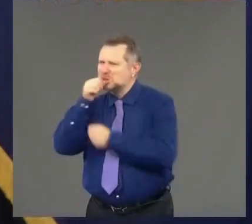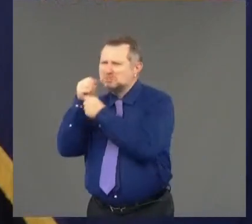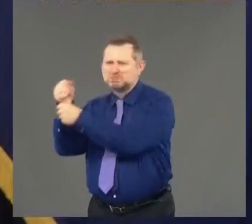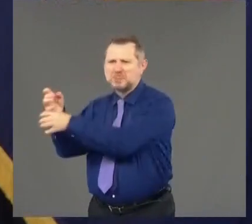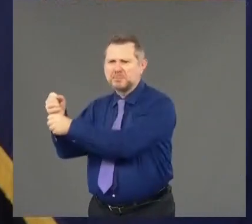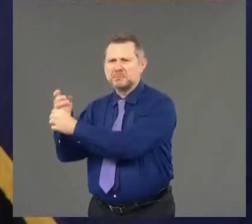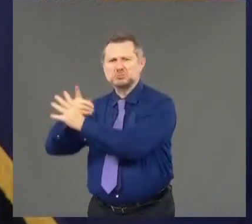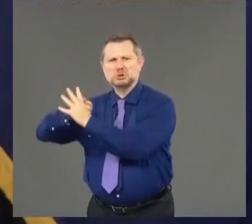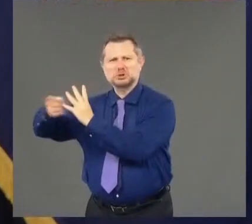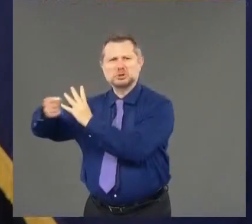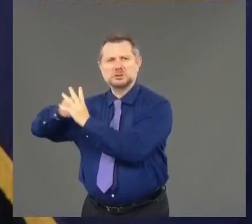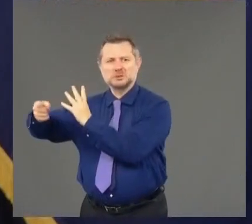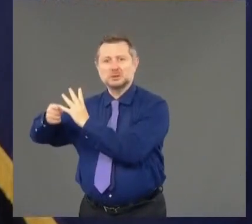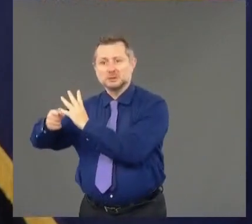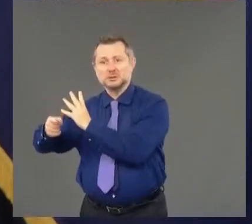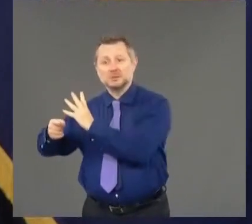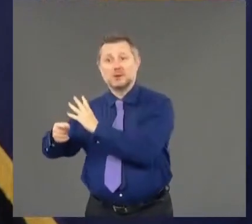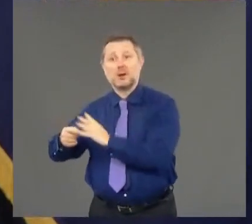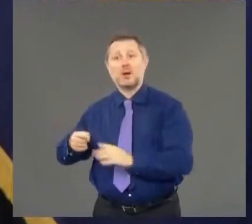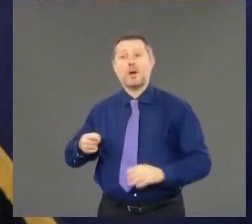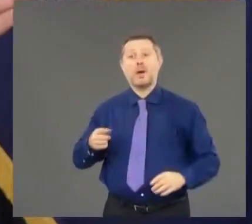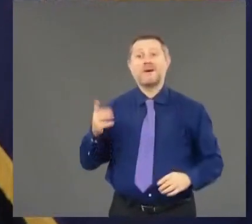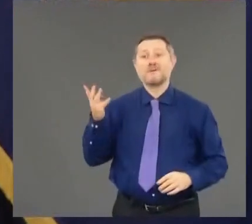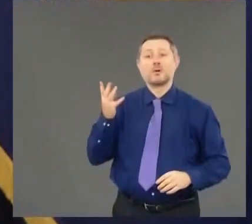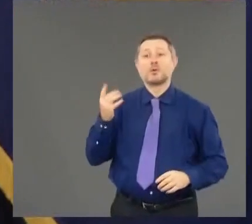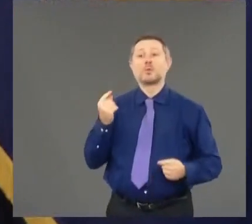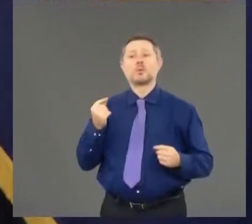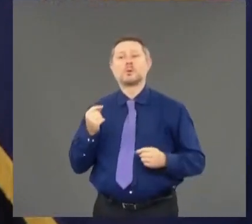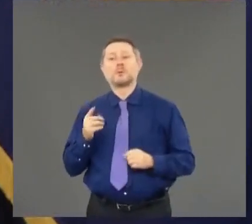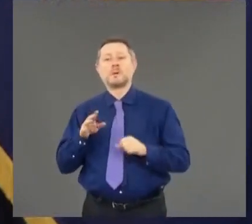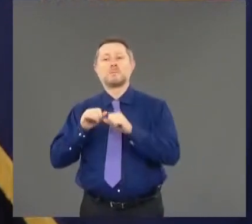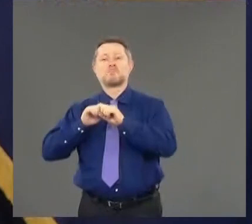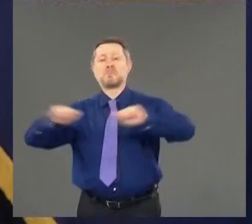earful. And they like disband and walked away.